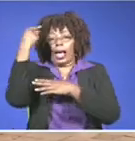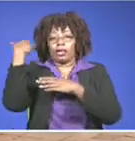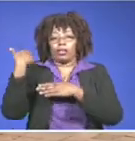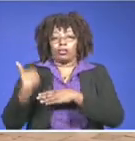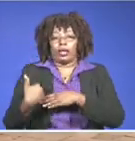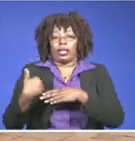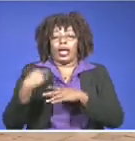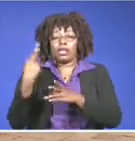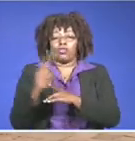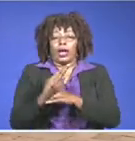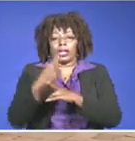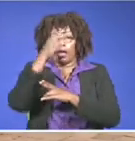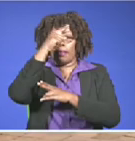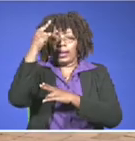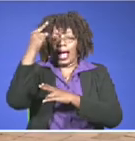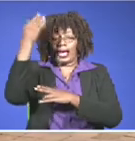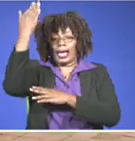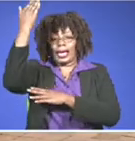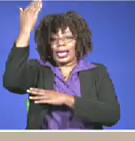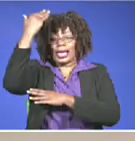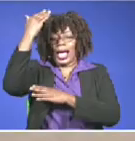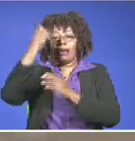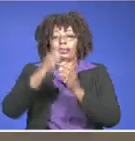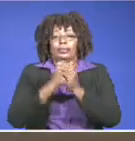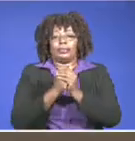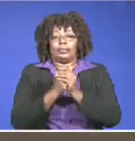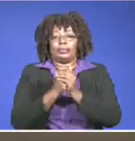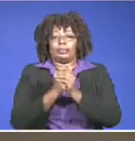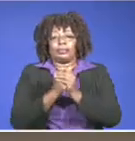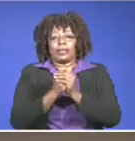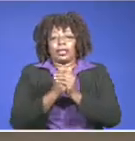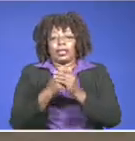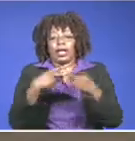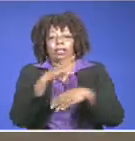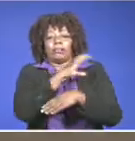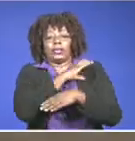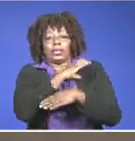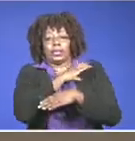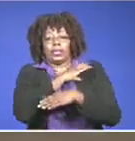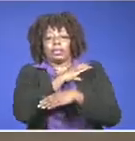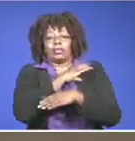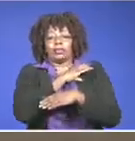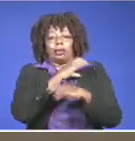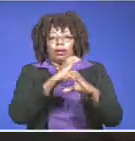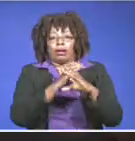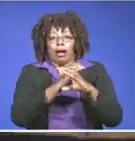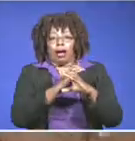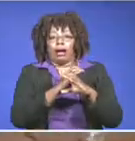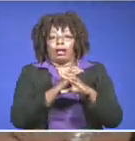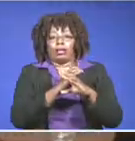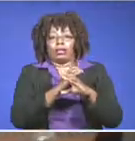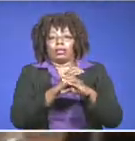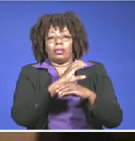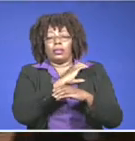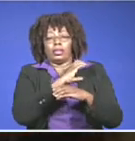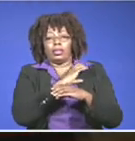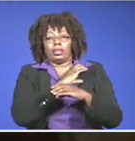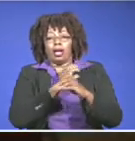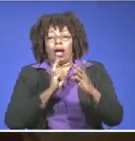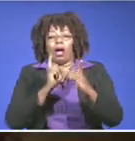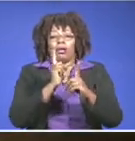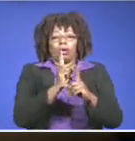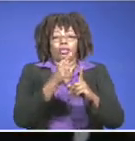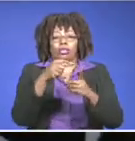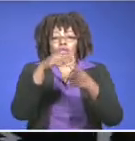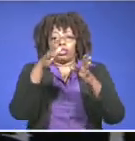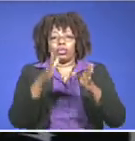caps. Minutes into that interview, two police cars pulled up, a third quickly followed. An officer swiftly approached the